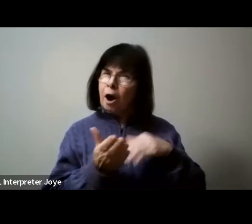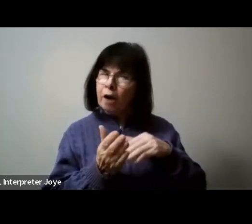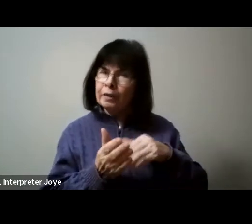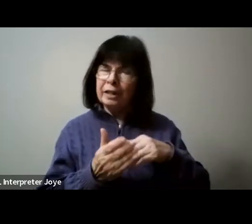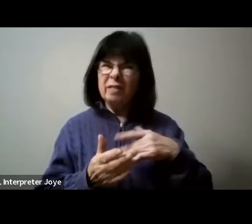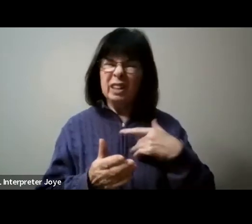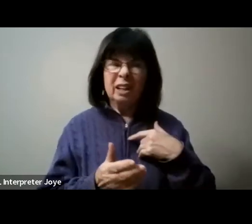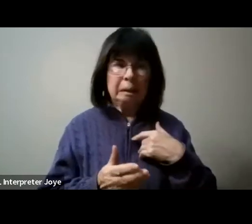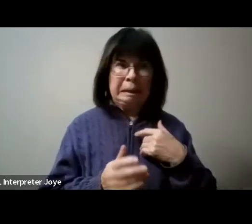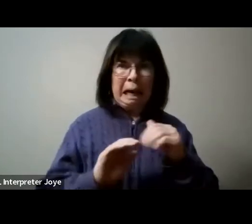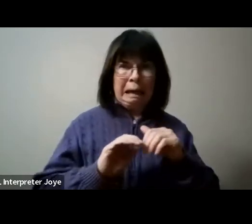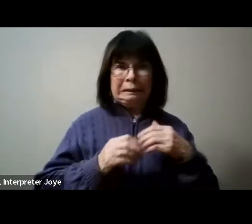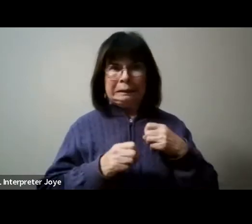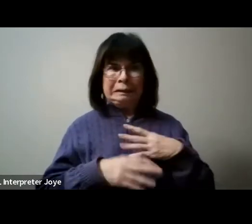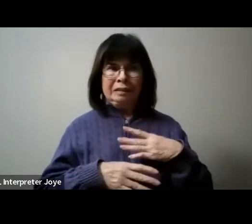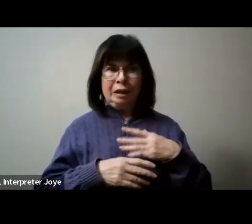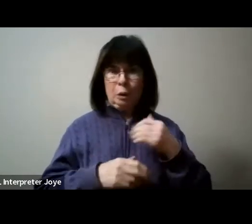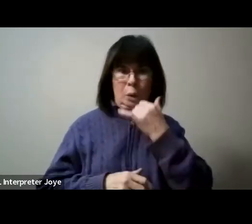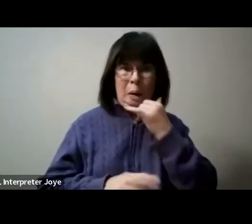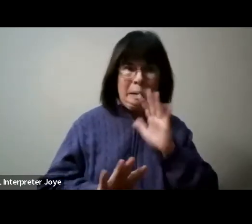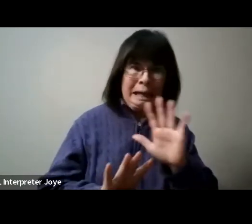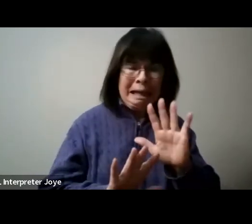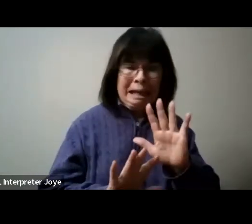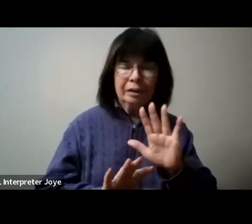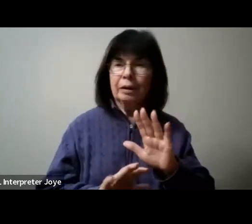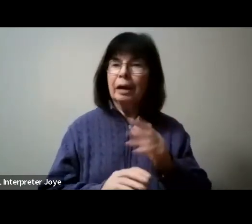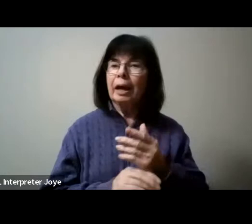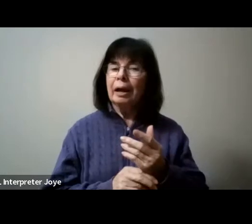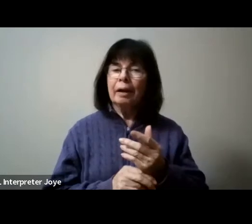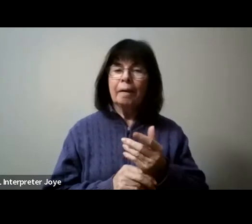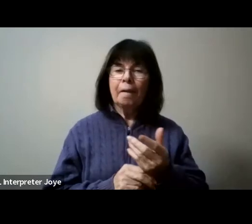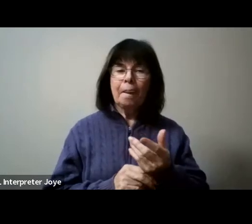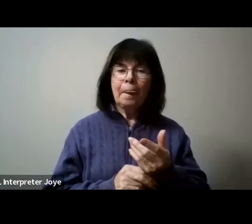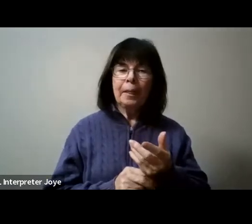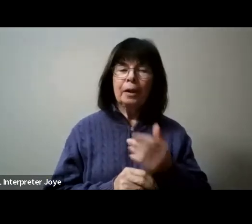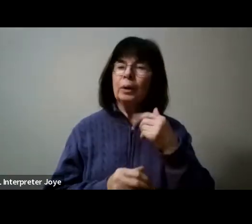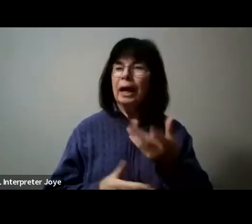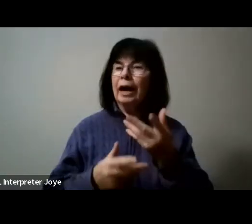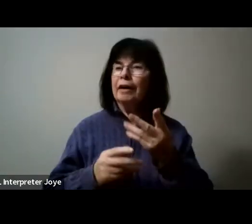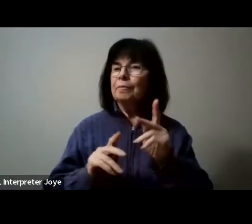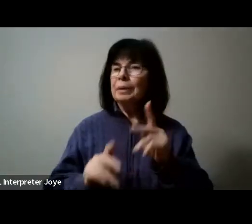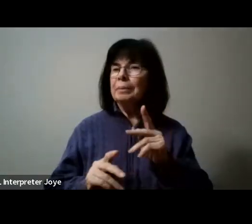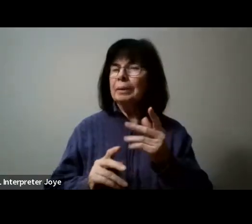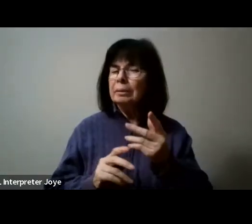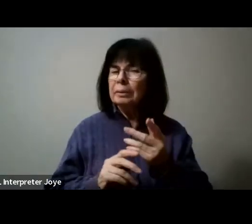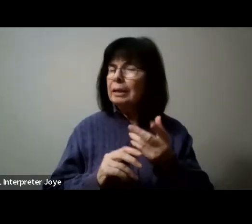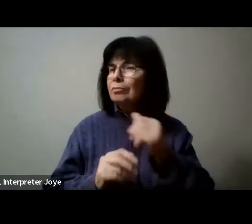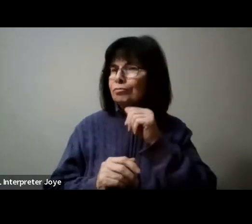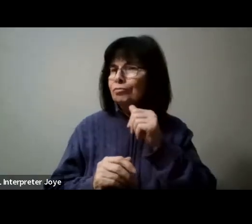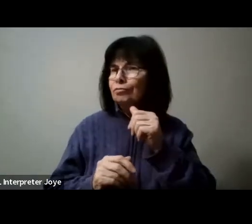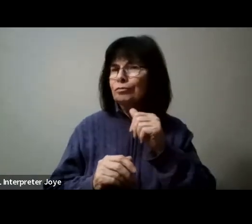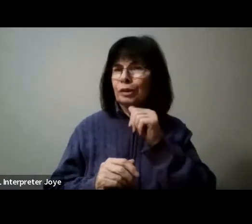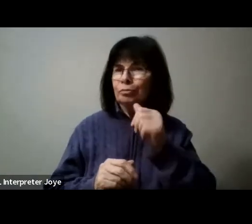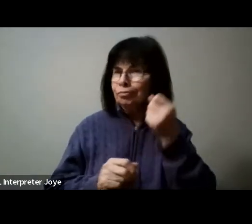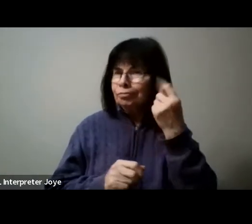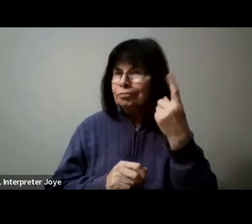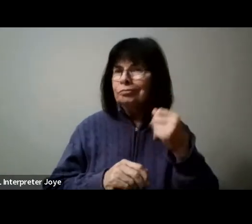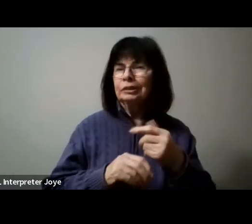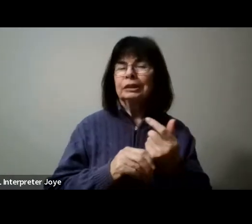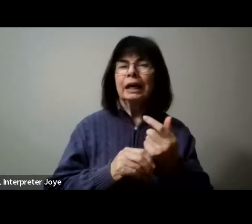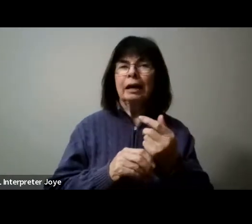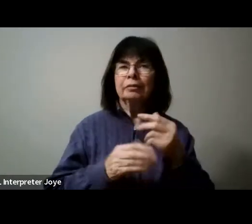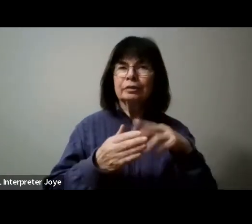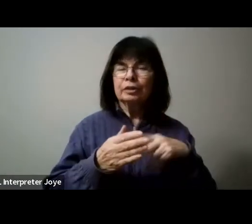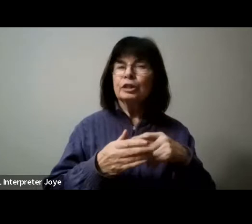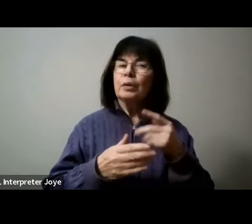knowing how to read the instructions, because we also deal with a lot of low literacy or no literacy communities. And so they prefer to go to